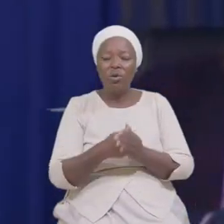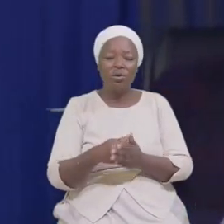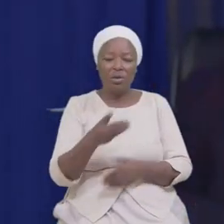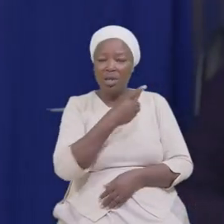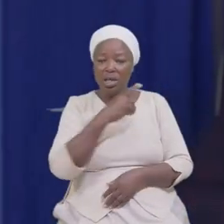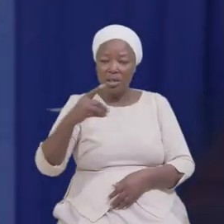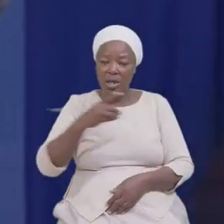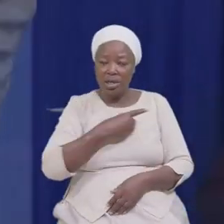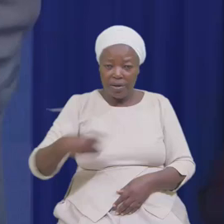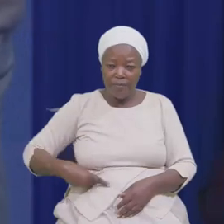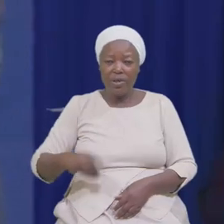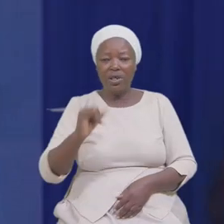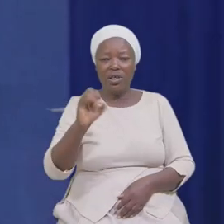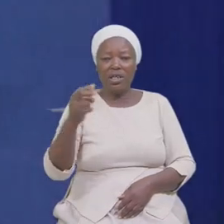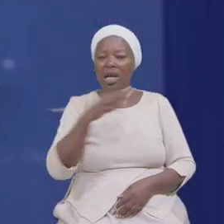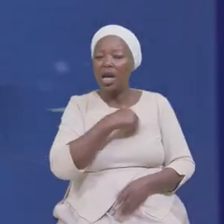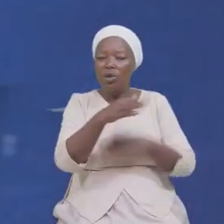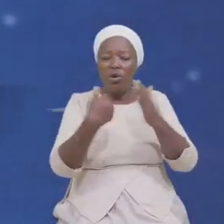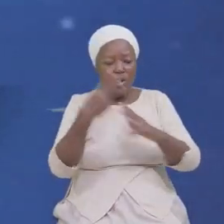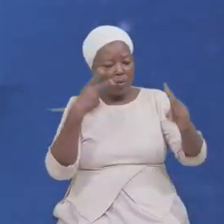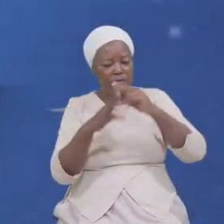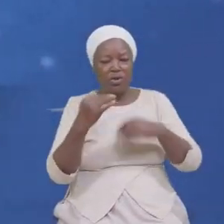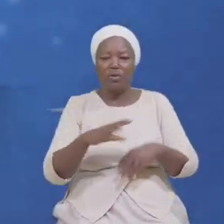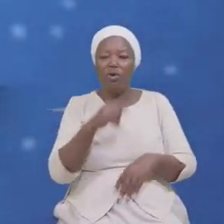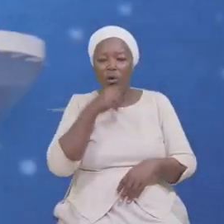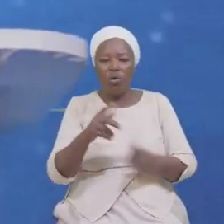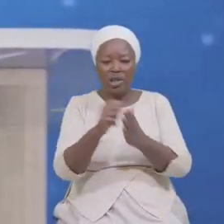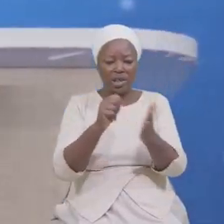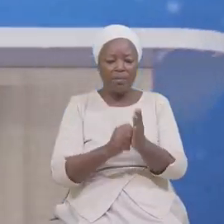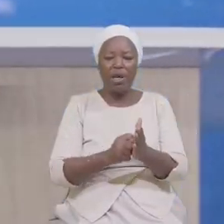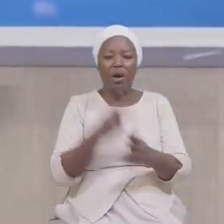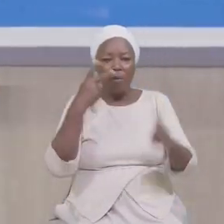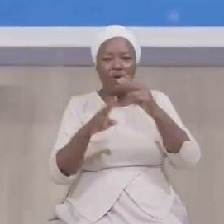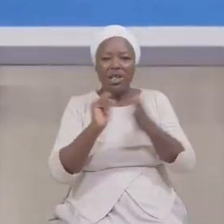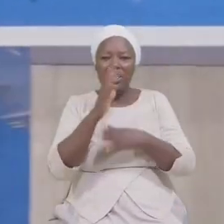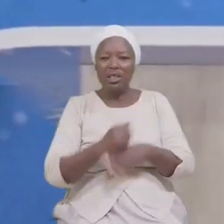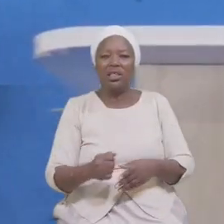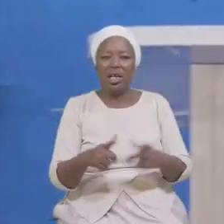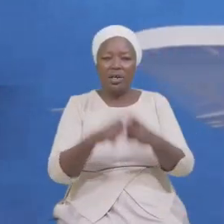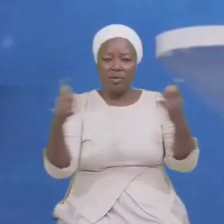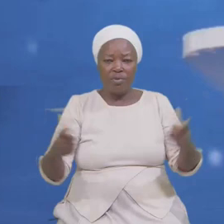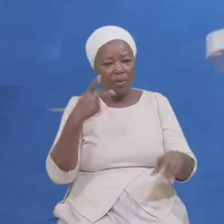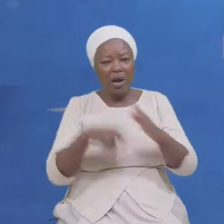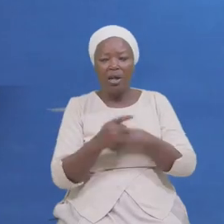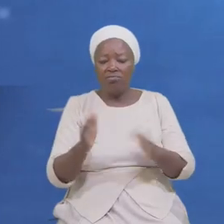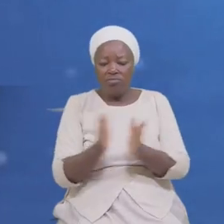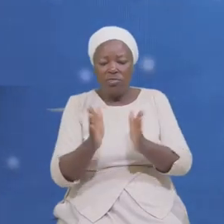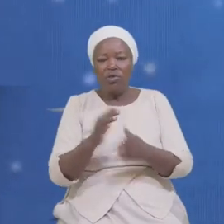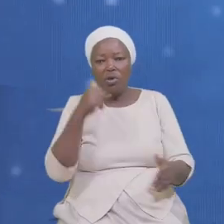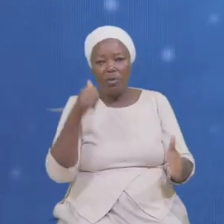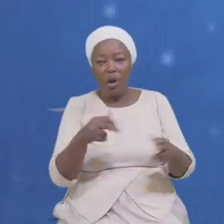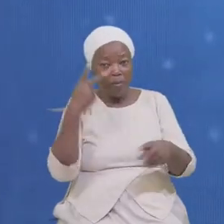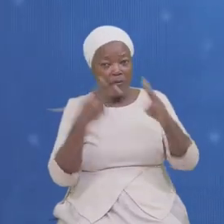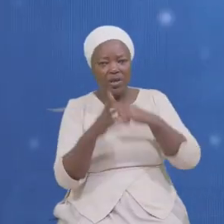the people, the prophets of the Old Testament, prophets that are major prophets and minor prophets. Those children of